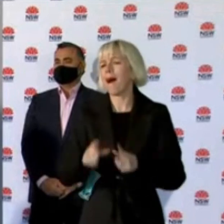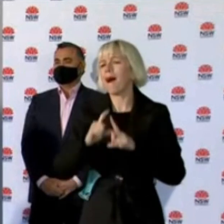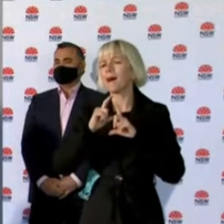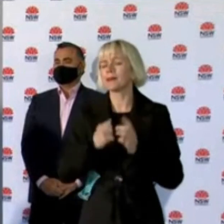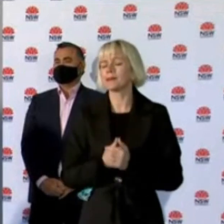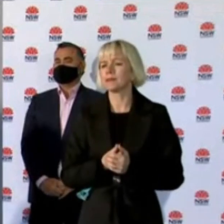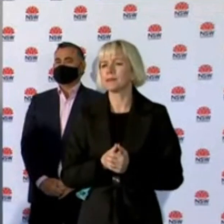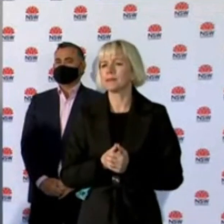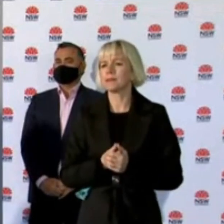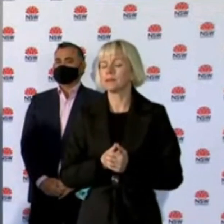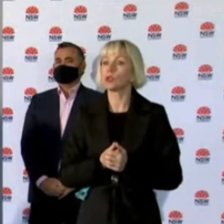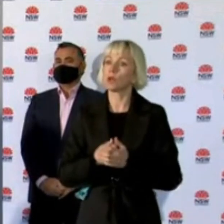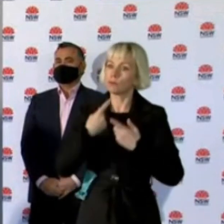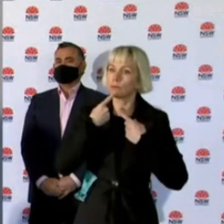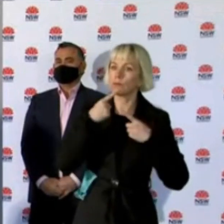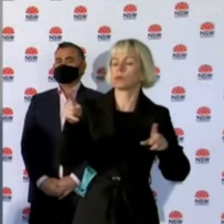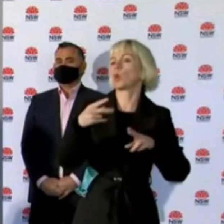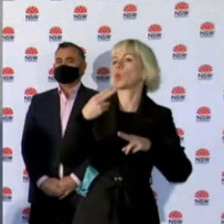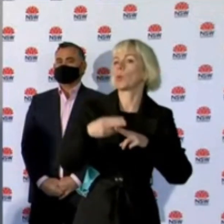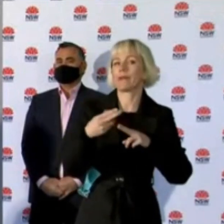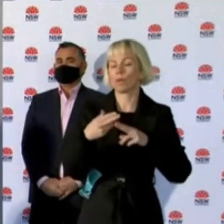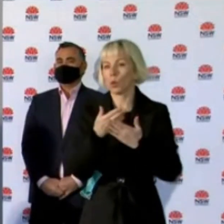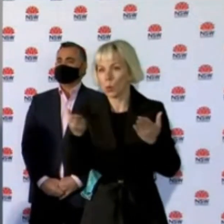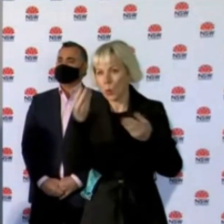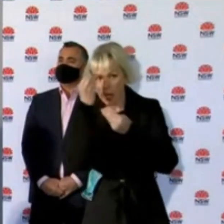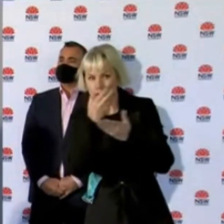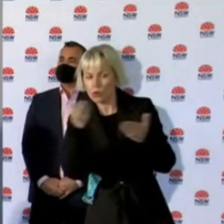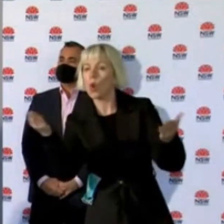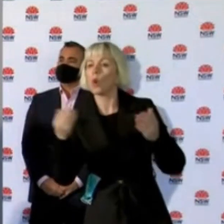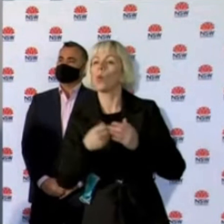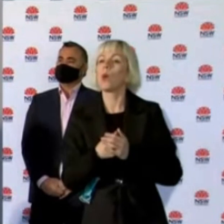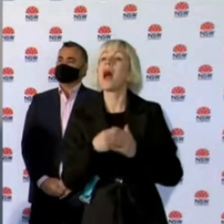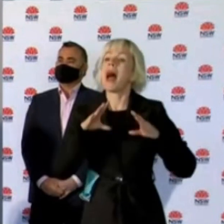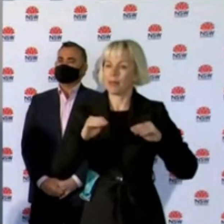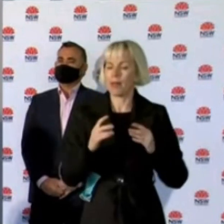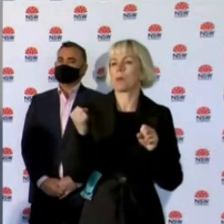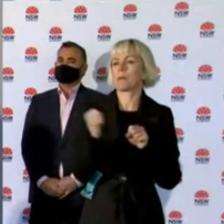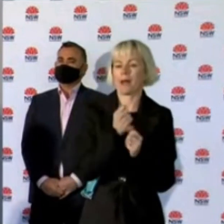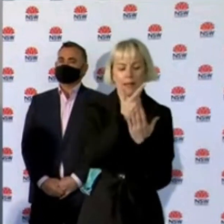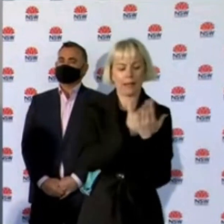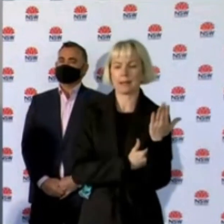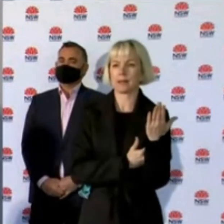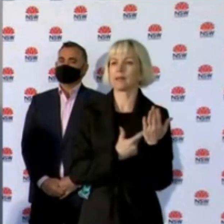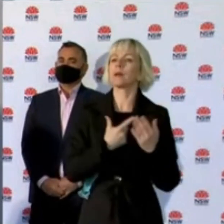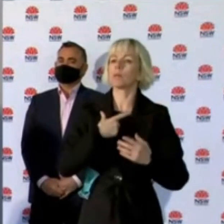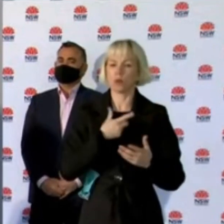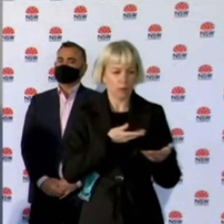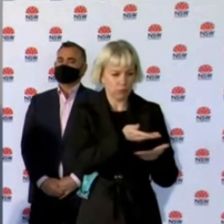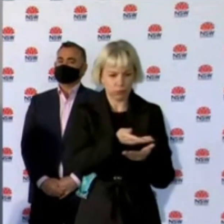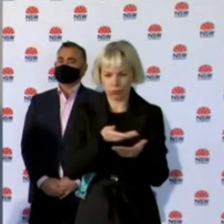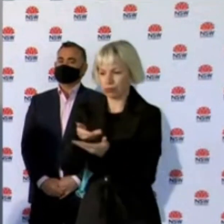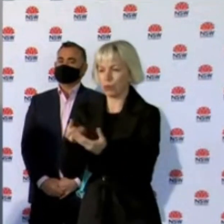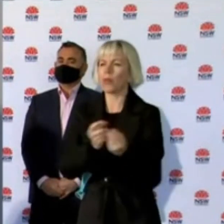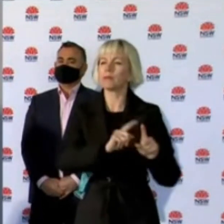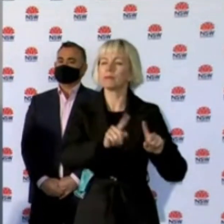we spent yesterday talking to stakeholders and business leaders to make sure we didn't leave anything out. And again, we welcome that ongoing feedback